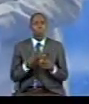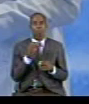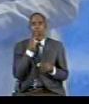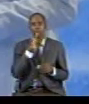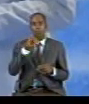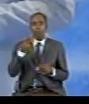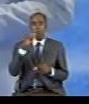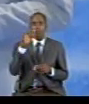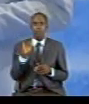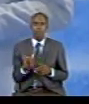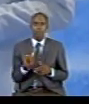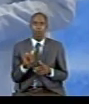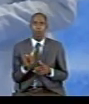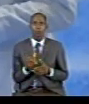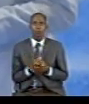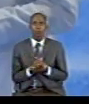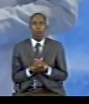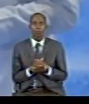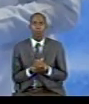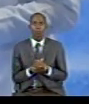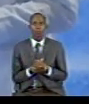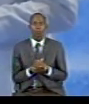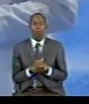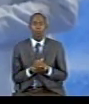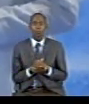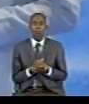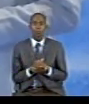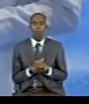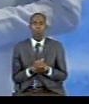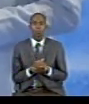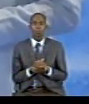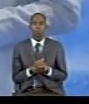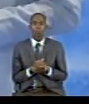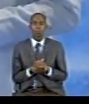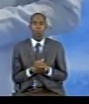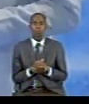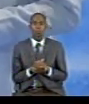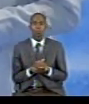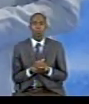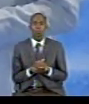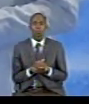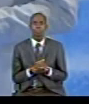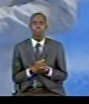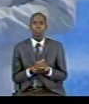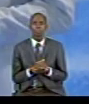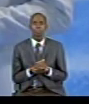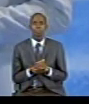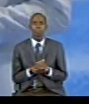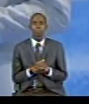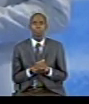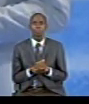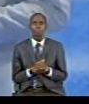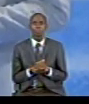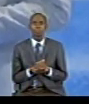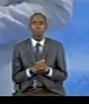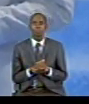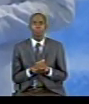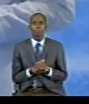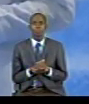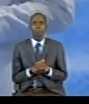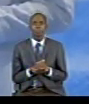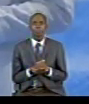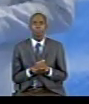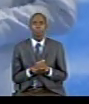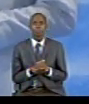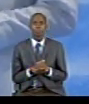a last confinement which progressed to seizure disorder for the past 12 years. She also had abdominal swelling for the past 2 years.